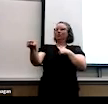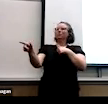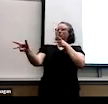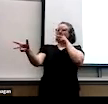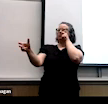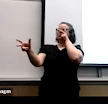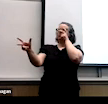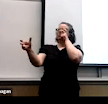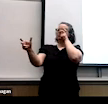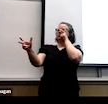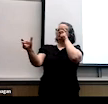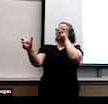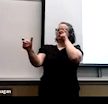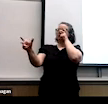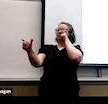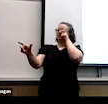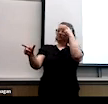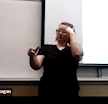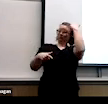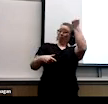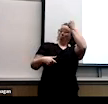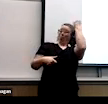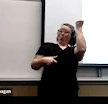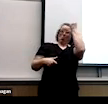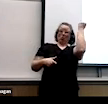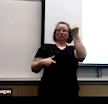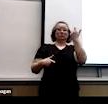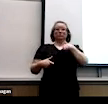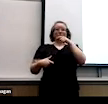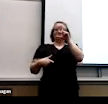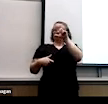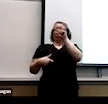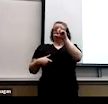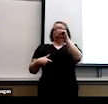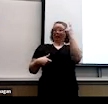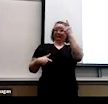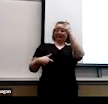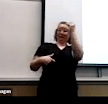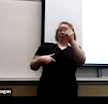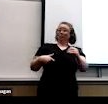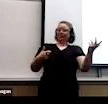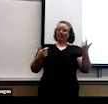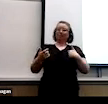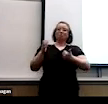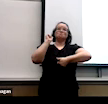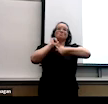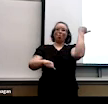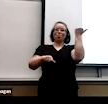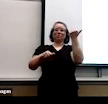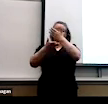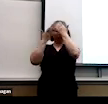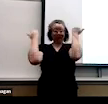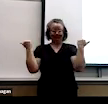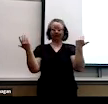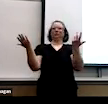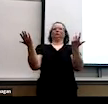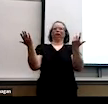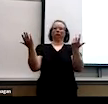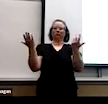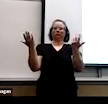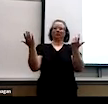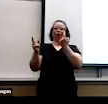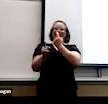all the dementia. So when they go home, I write their vital signs, I write their MMSE scores, and then impression. And